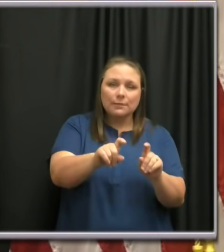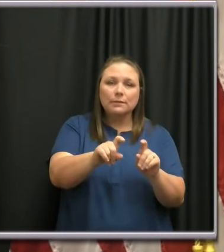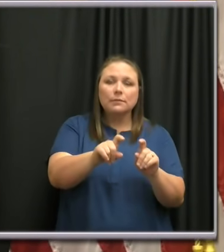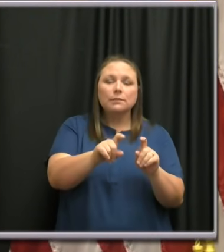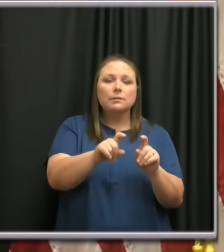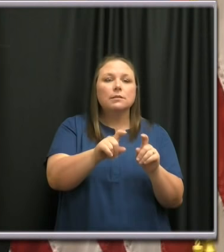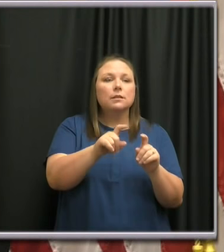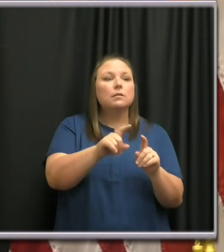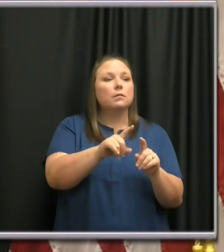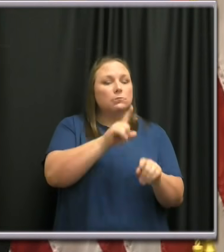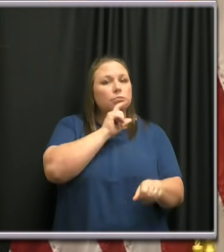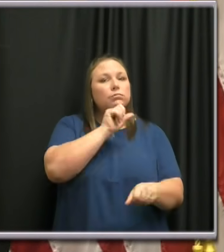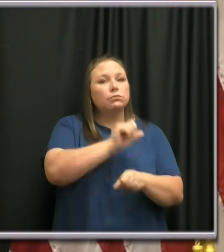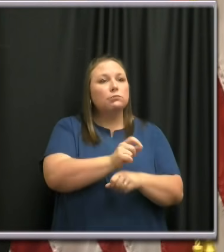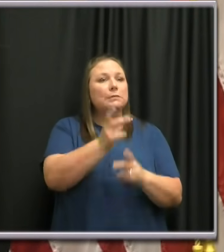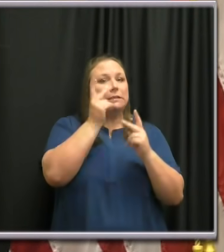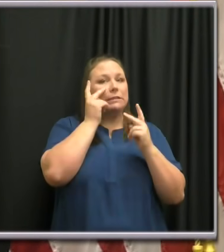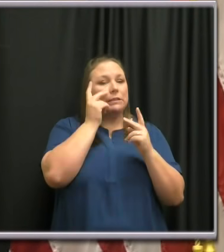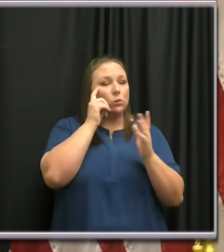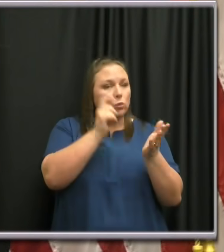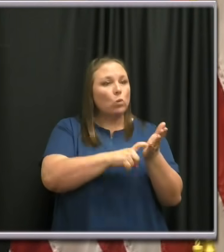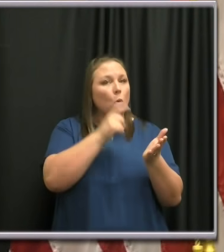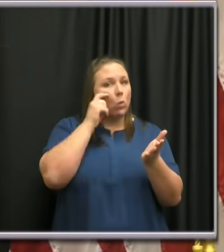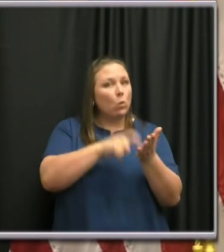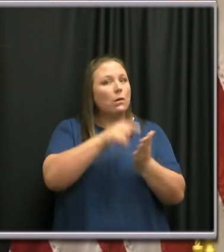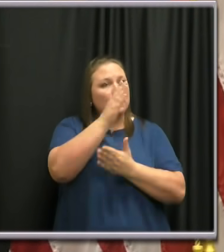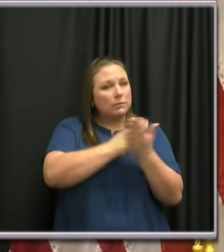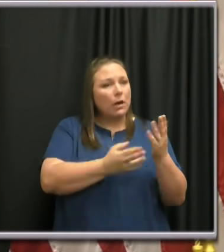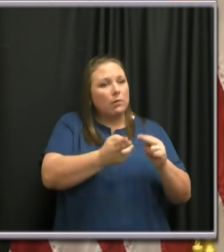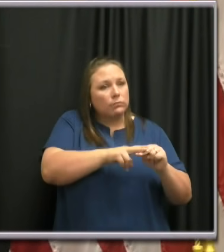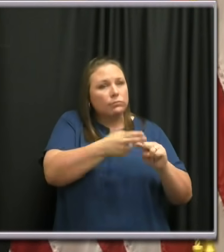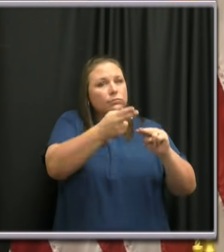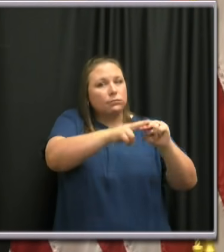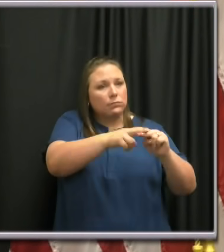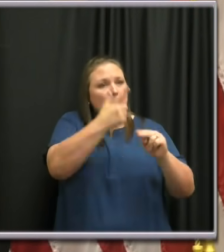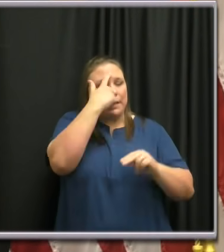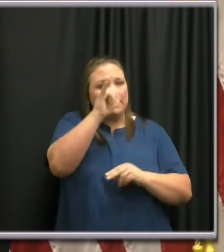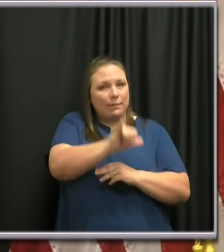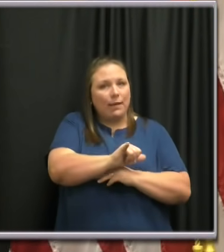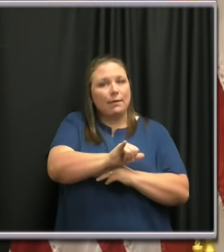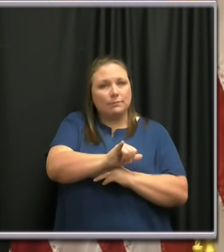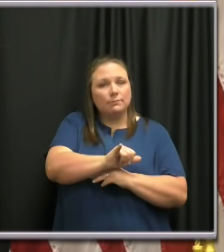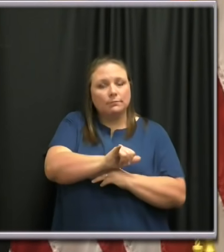are definitely seeing some of our increases are due to that.